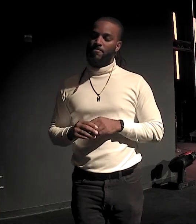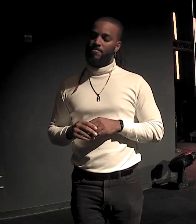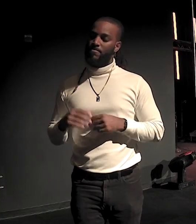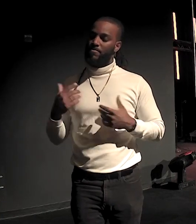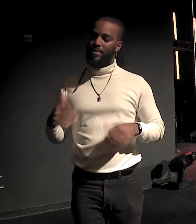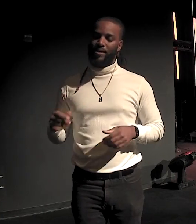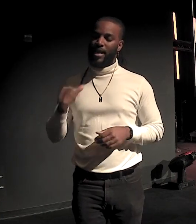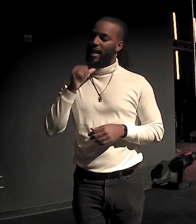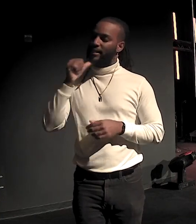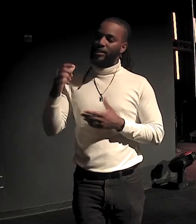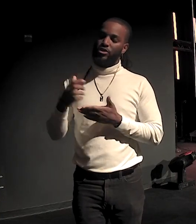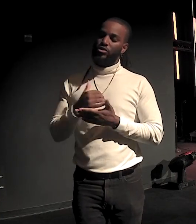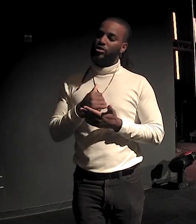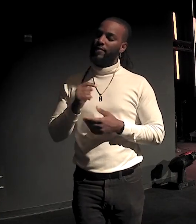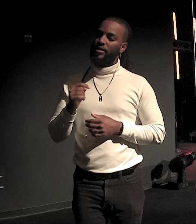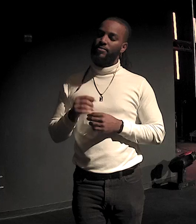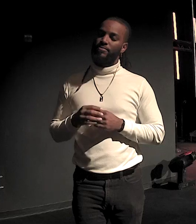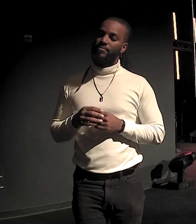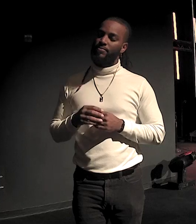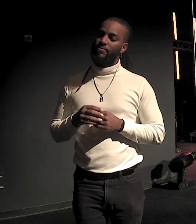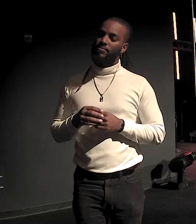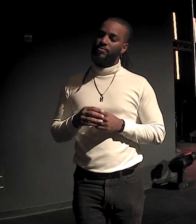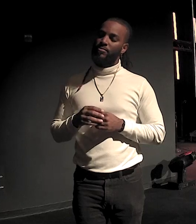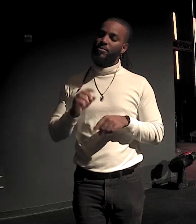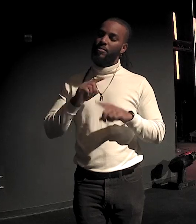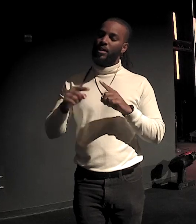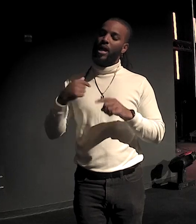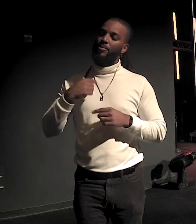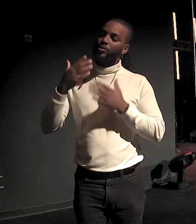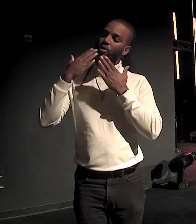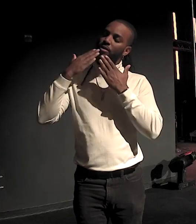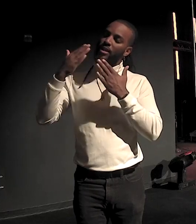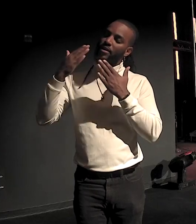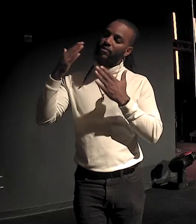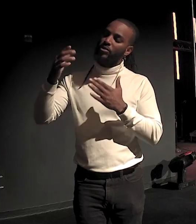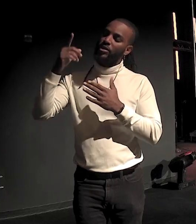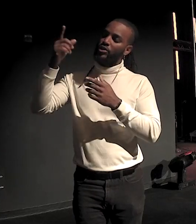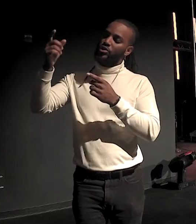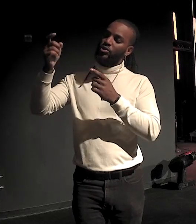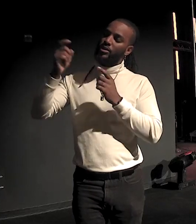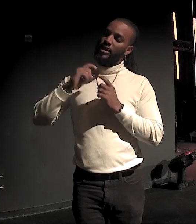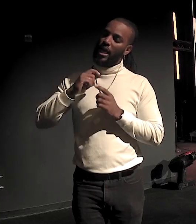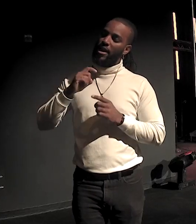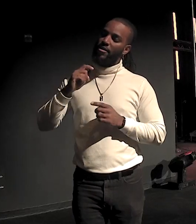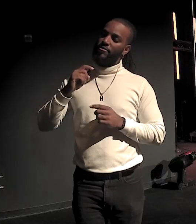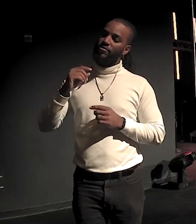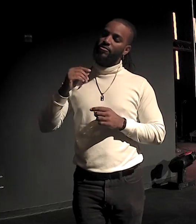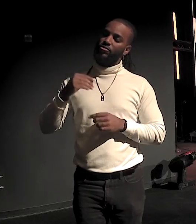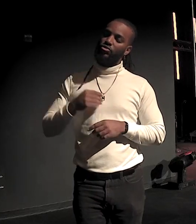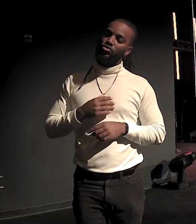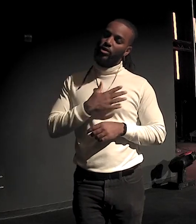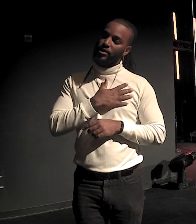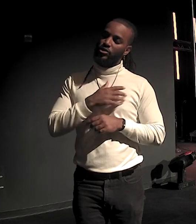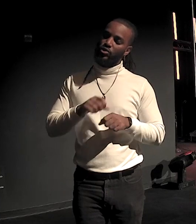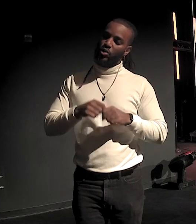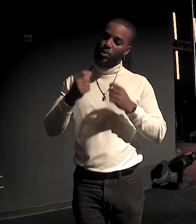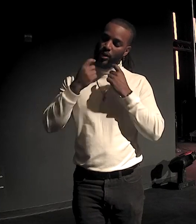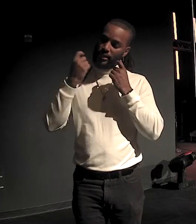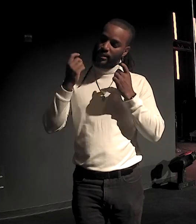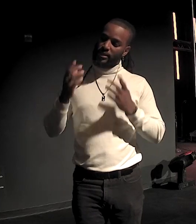Man, I didn't deserve it, but I'm so thankful that you gave grace to a broken sinner like